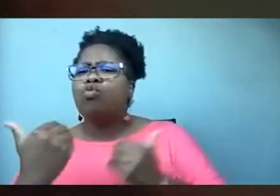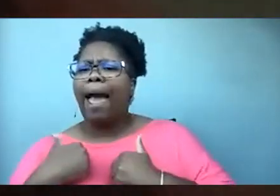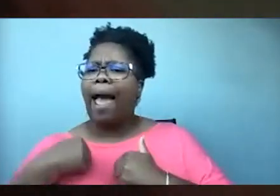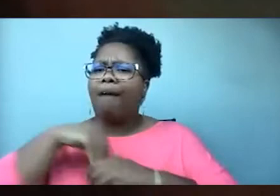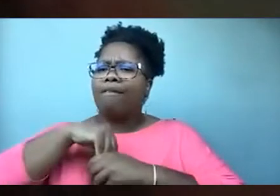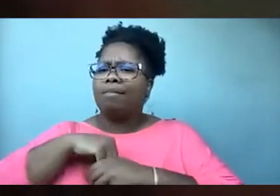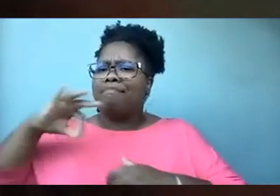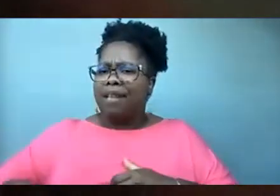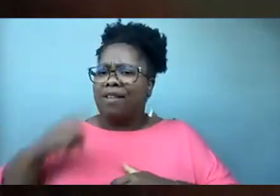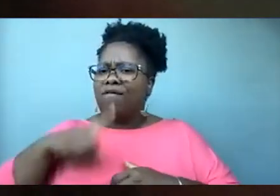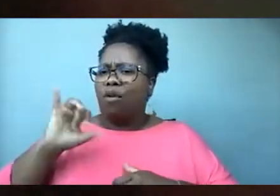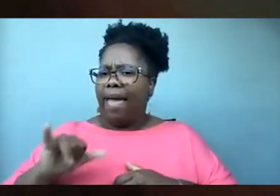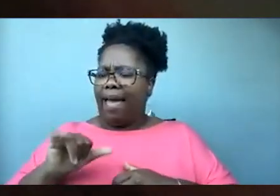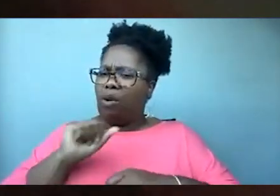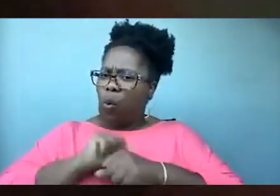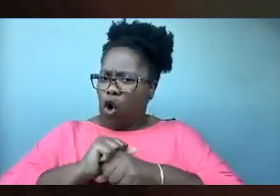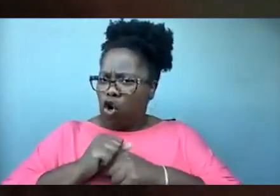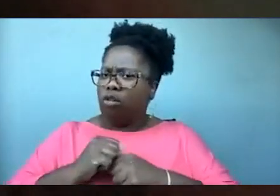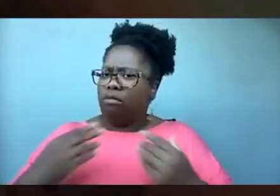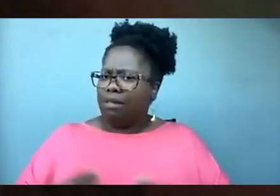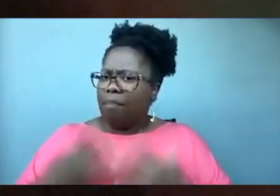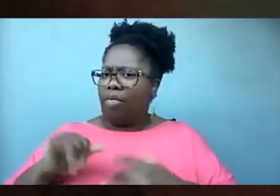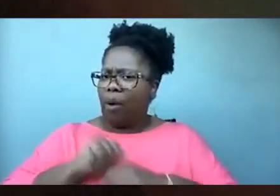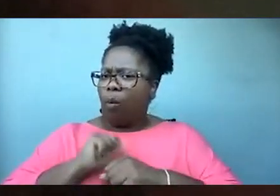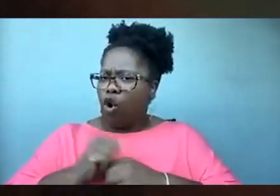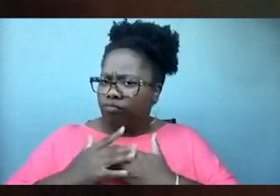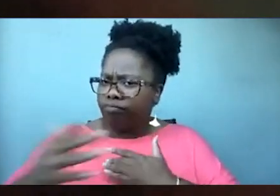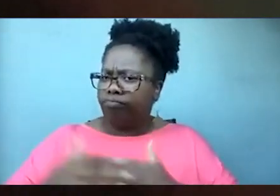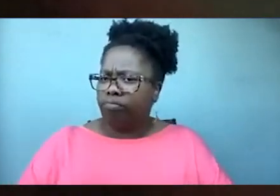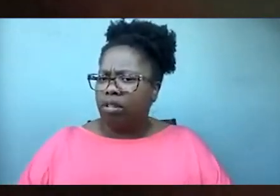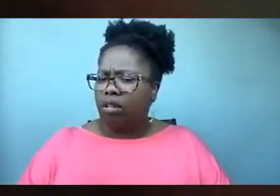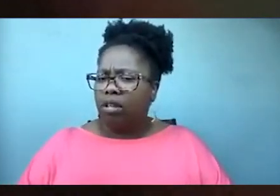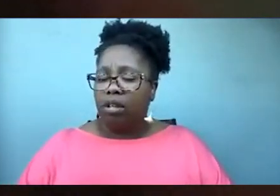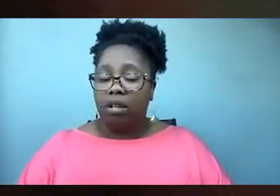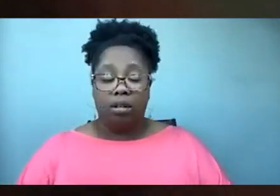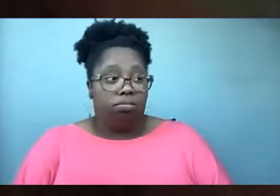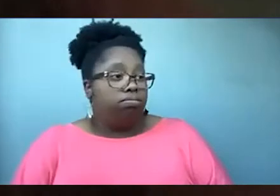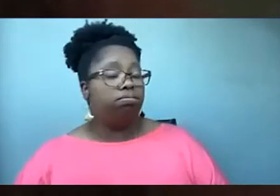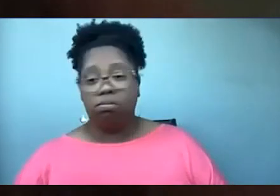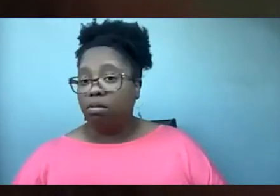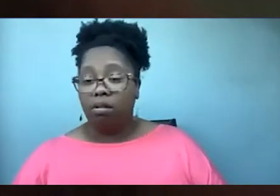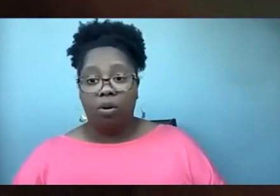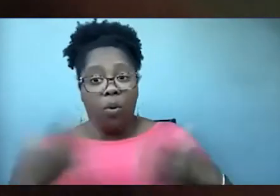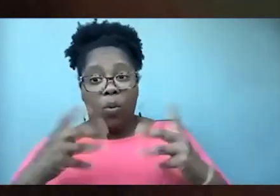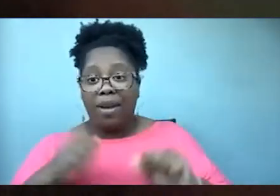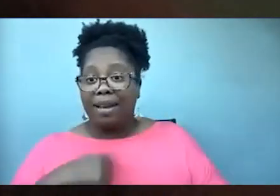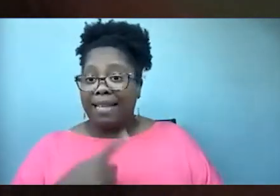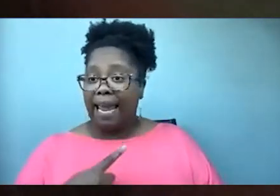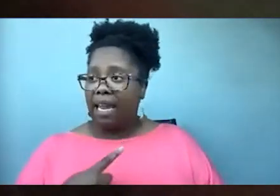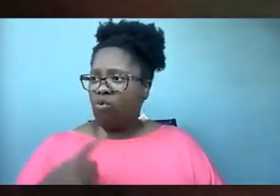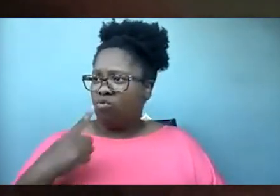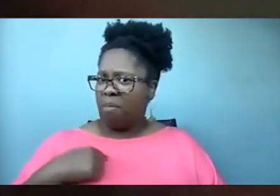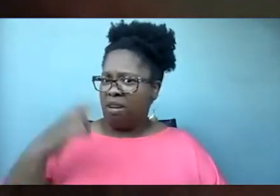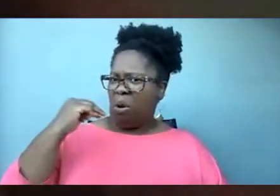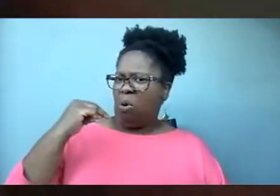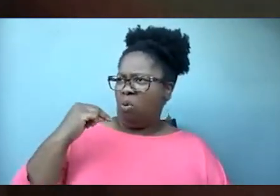can I say? Someone else telling me no makes no sense. Like no just doesn't work for me. So there's that, and there's